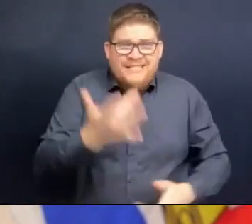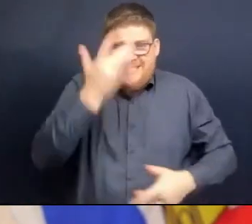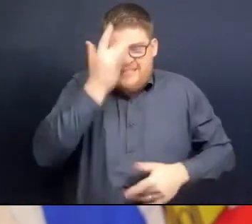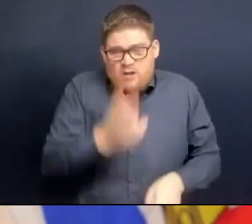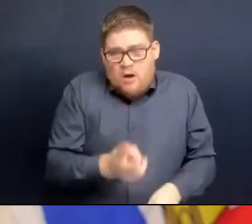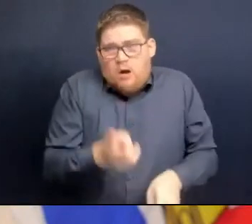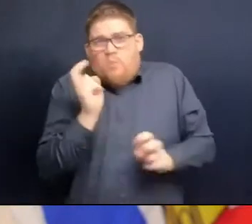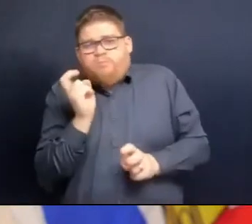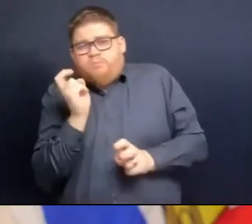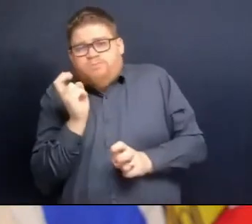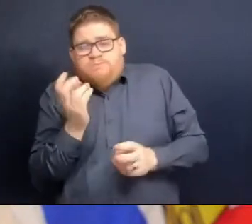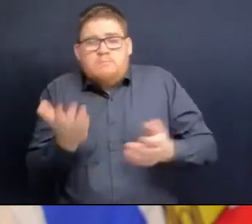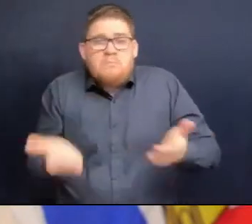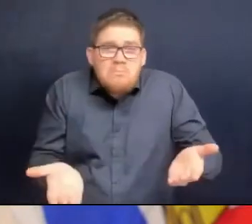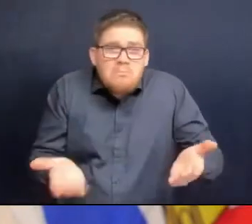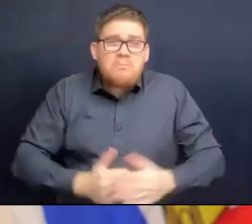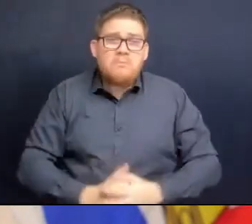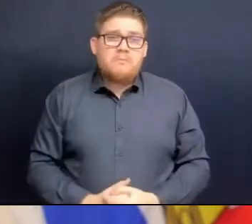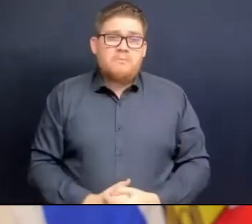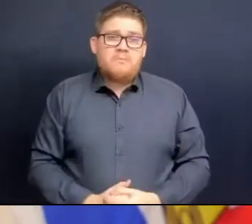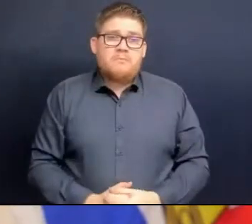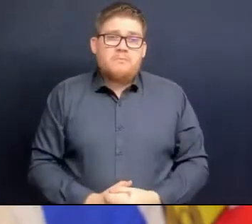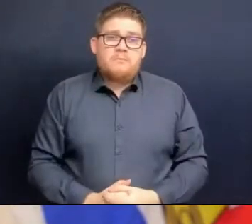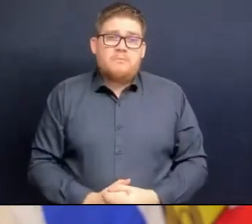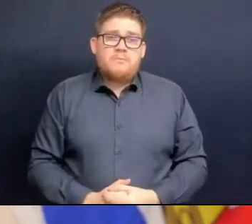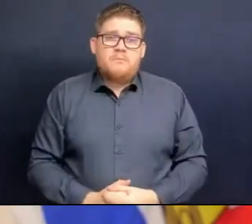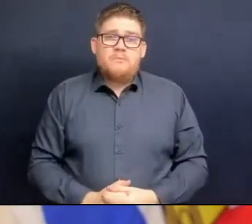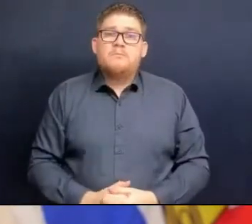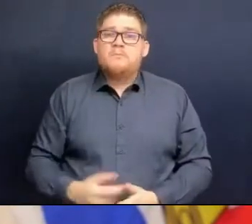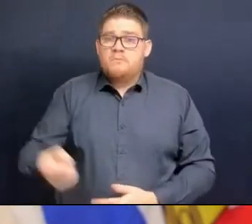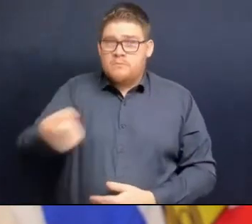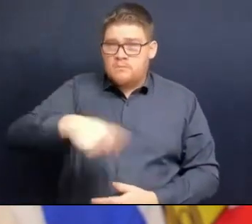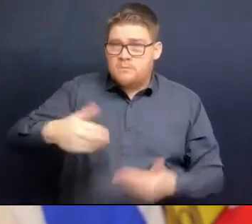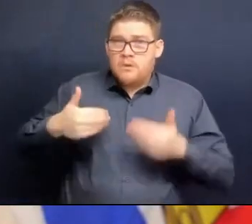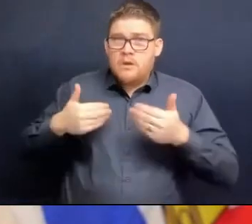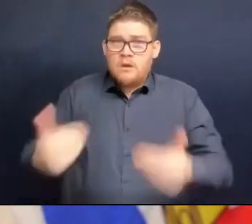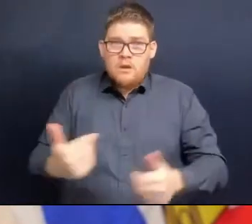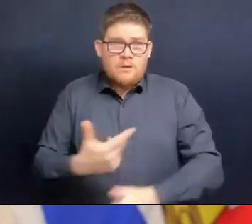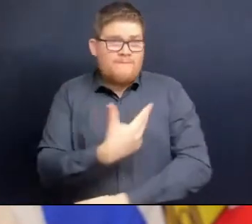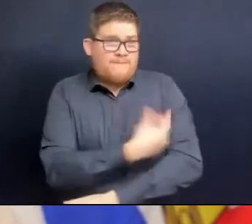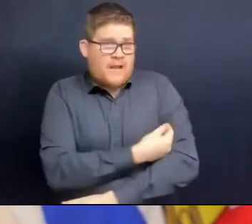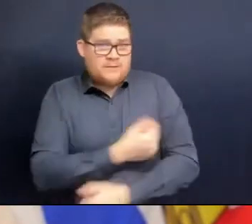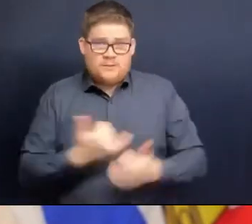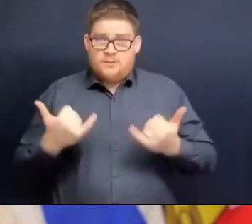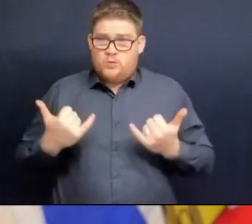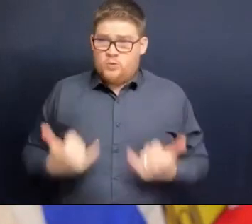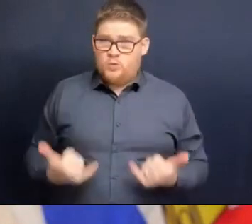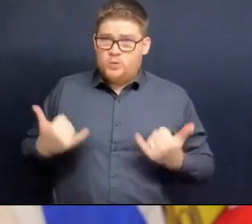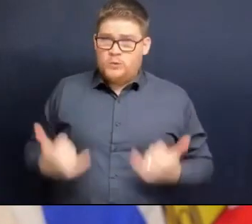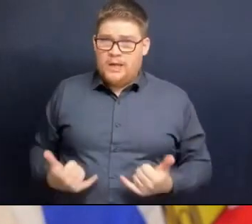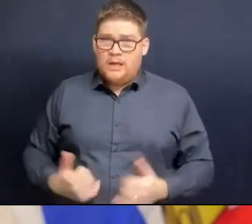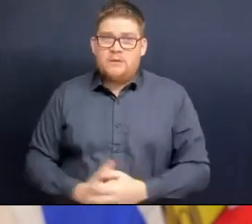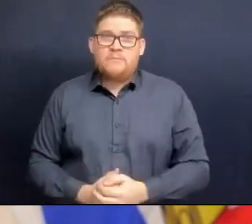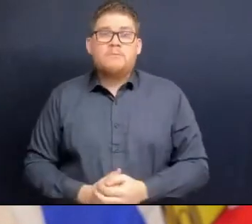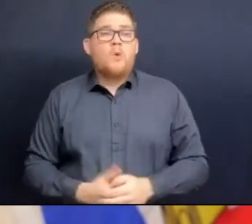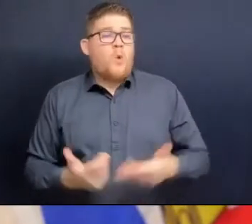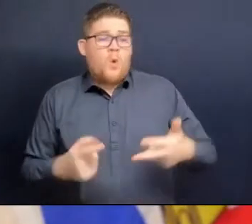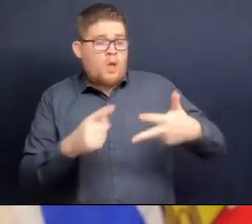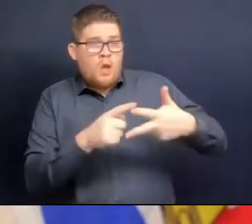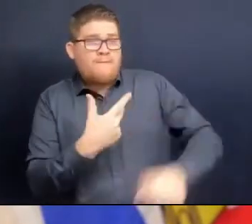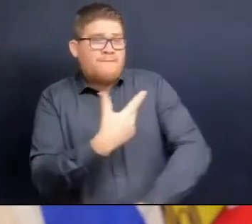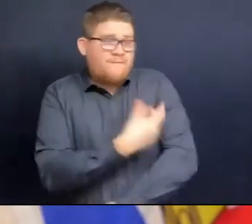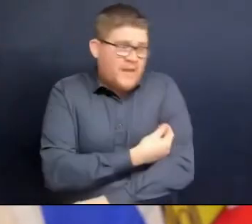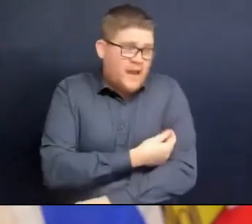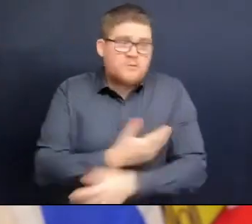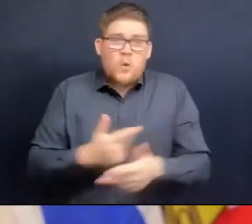Your booster dose today, you're getting vaccinated today, is what is going to keep us safe and you